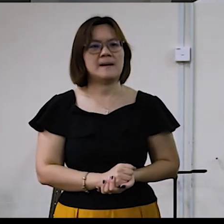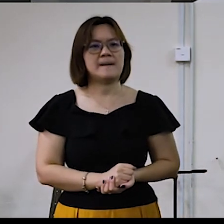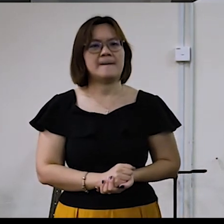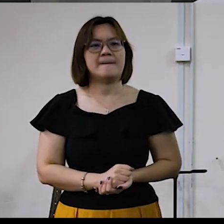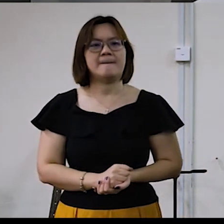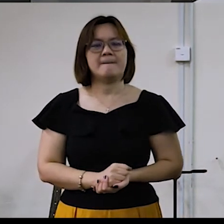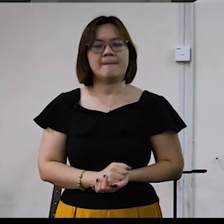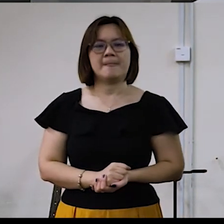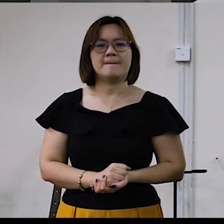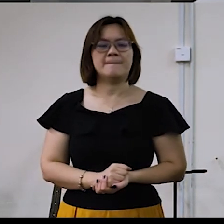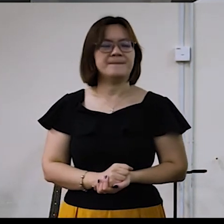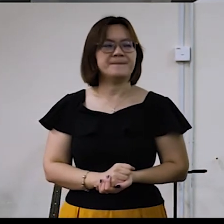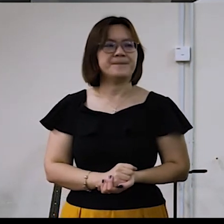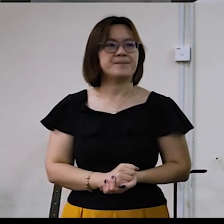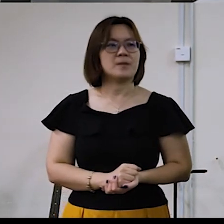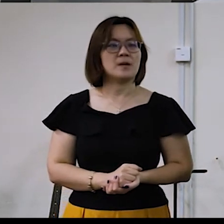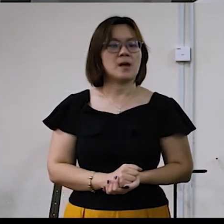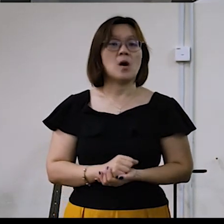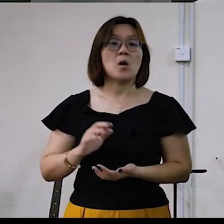Sangat-sangat rugi.